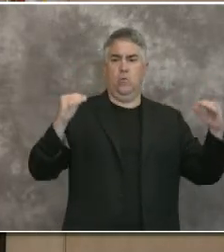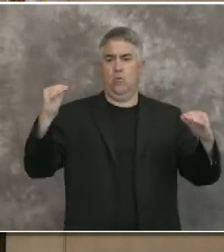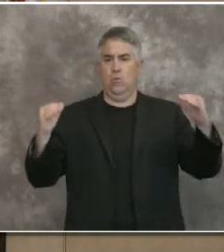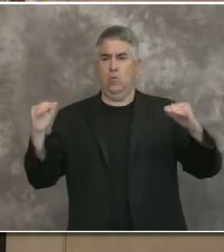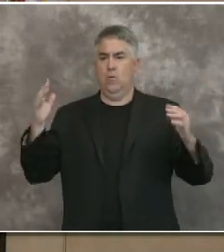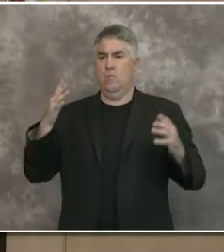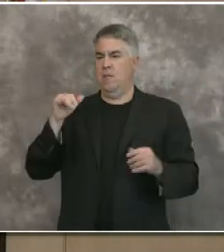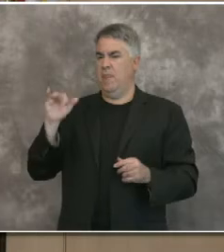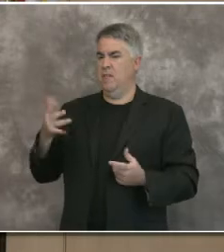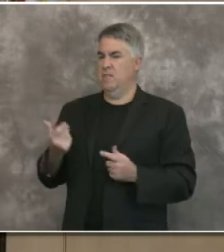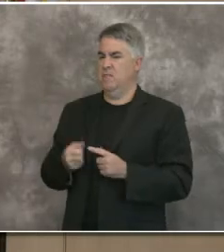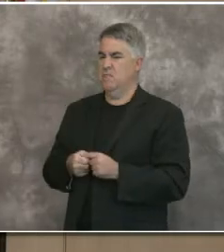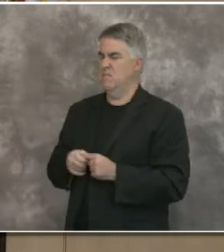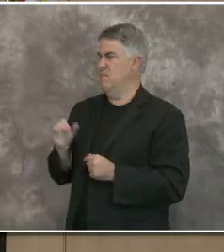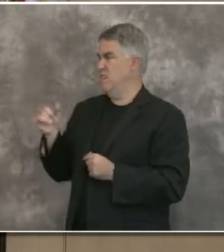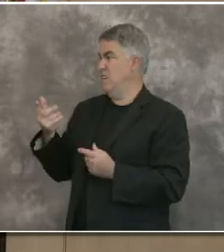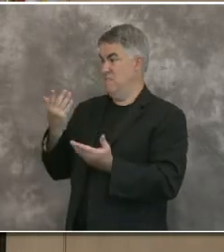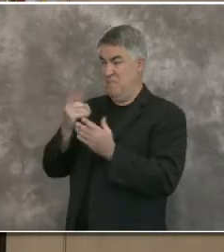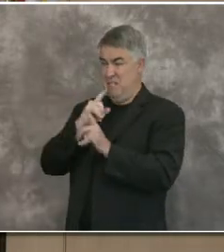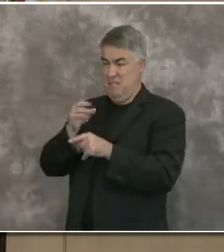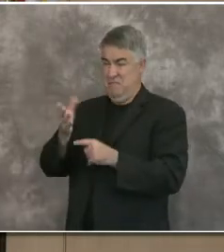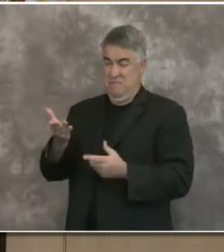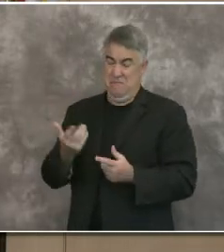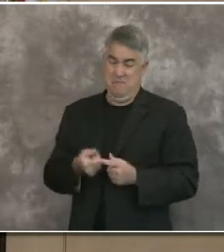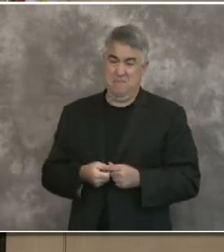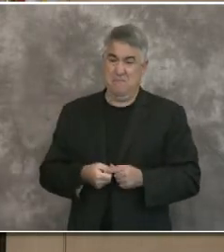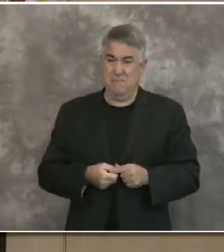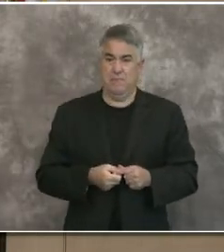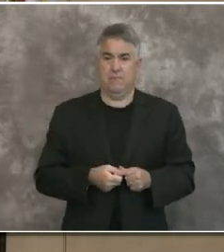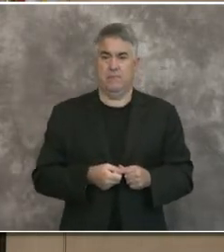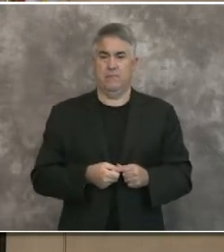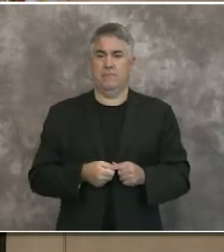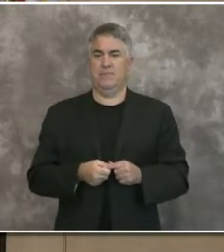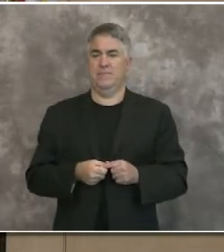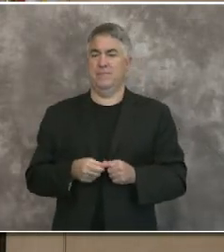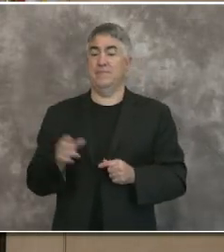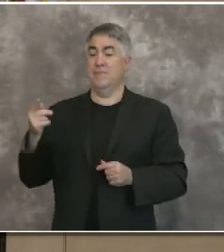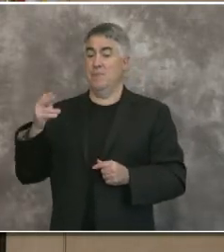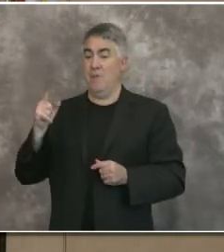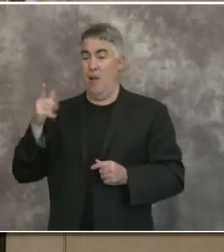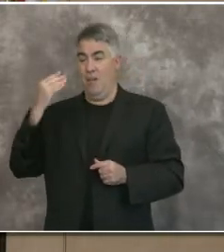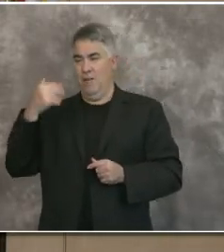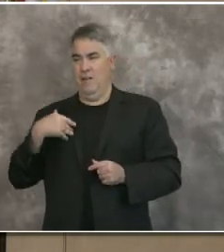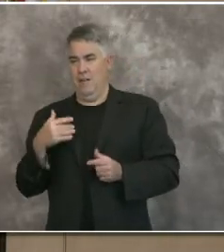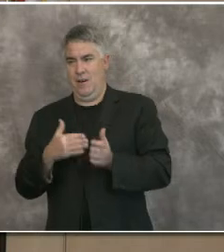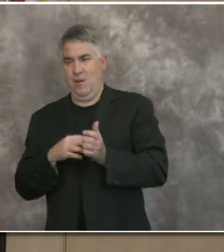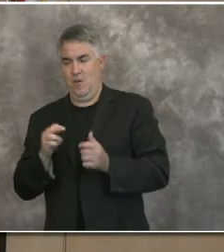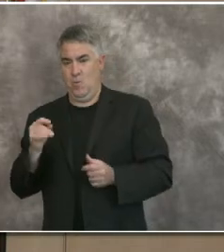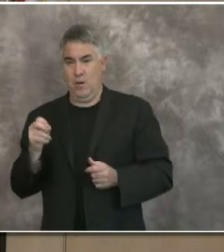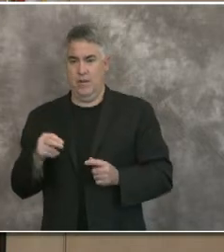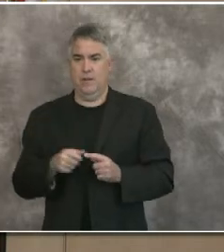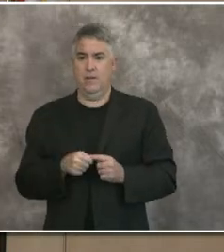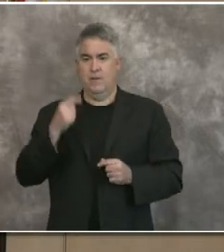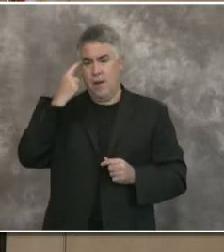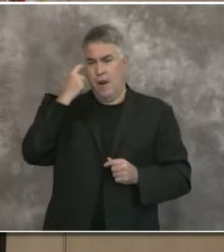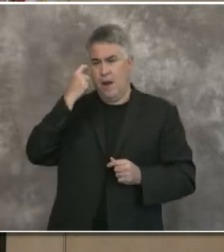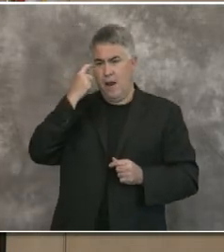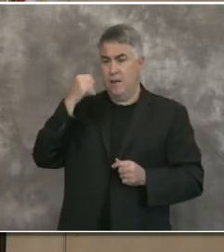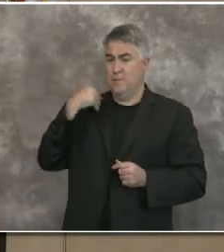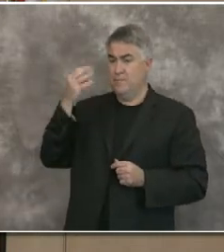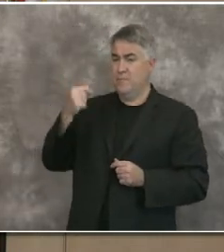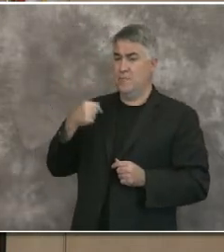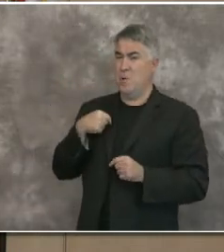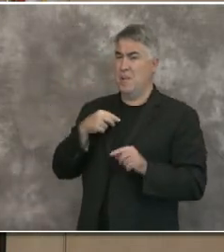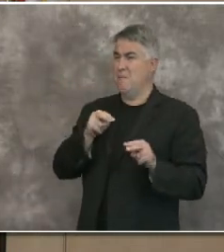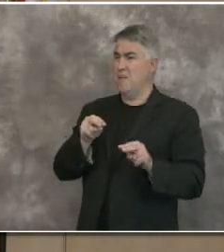how the county's responding to this. Well, Paul, hi, this is Dr. Wooten. Thank you for the question. We continue to monitor these closely, and